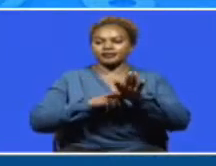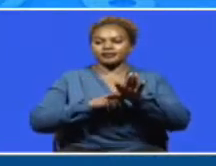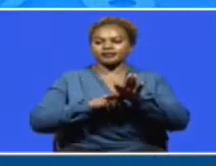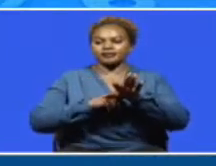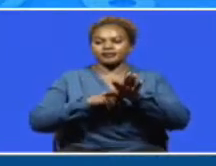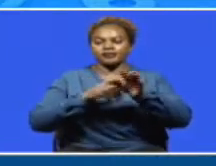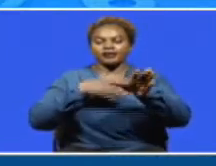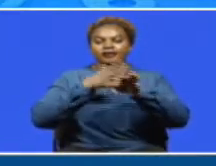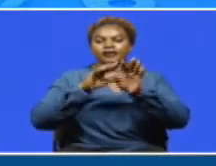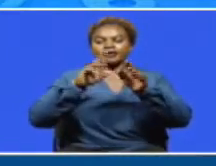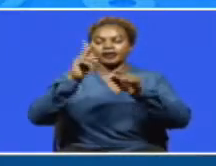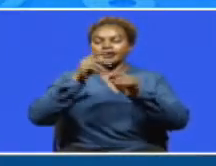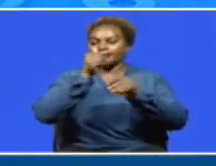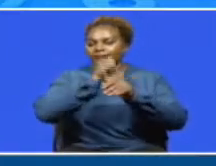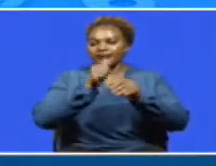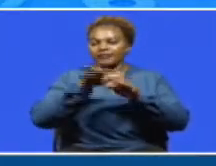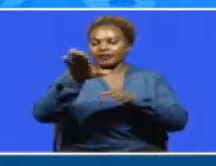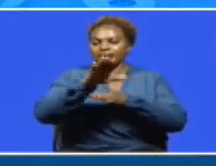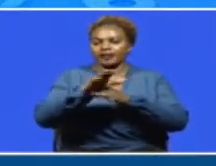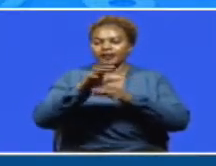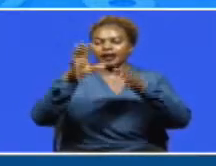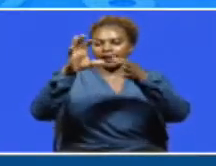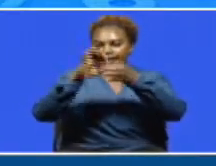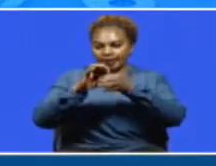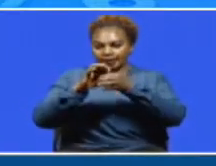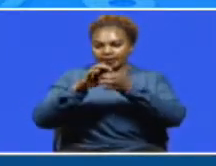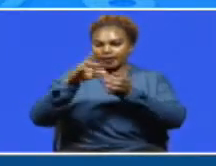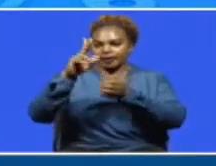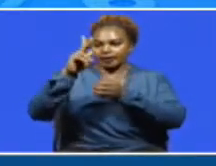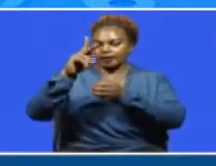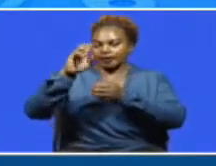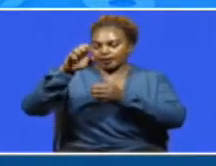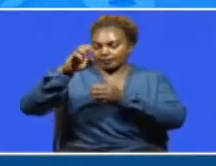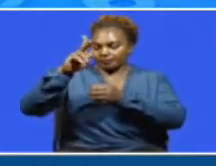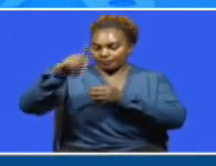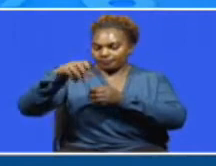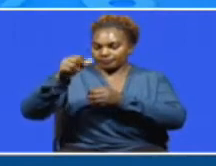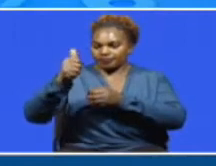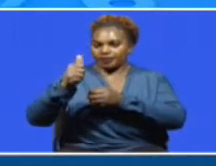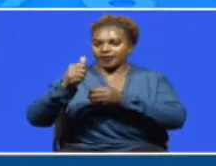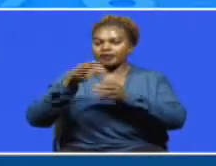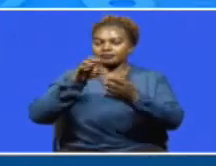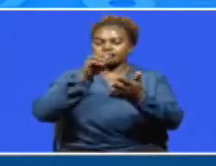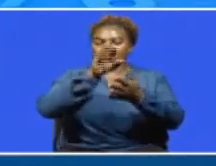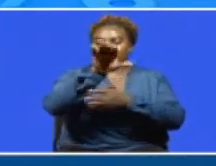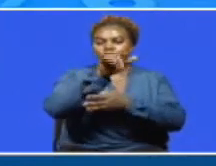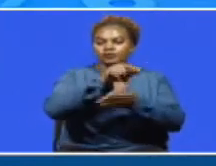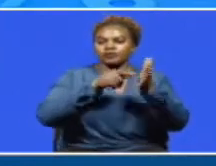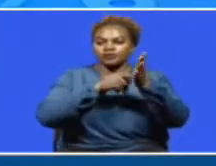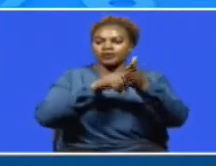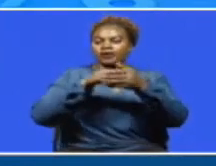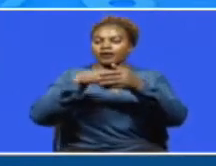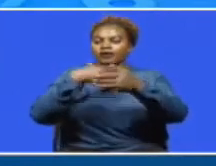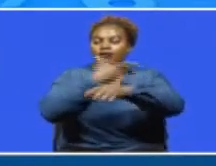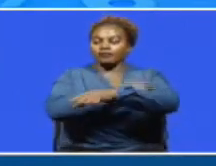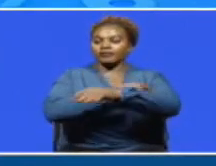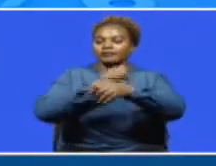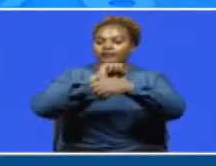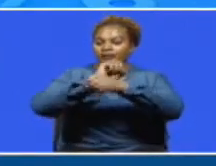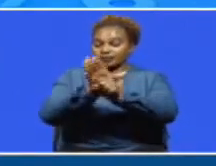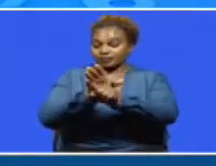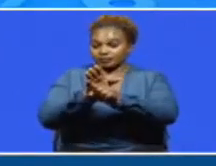This sense. Now, the Kenya Private Sector Alliance, that's KEPSA, has earmarked 55 locations where COVID vaccinations will be